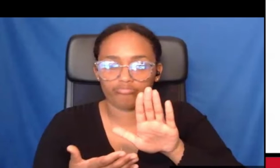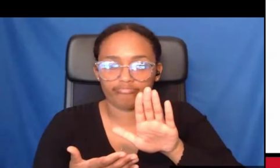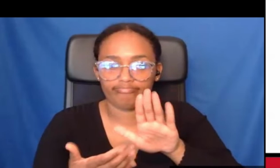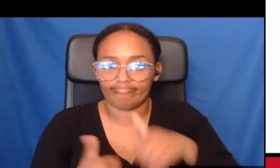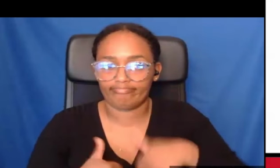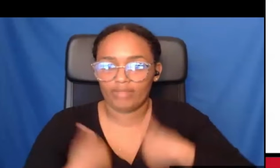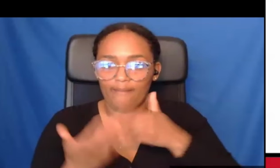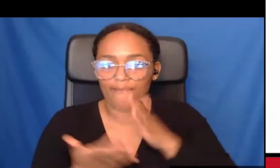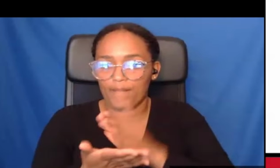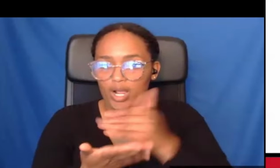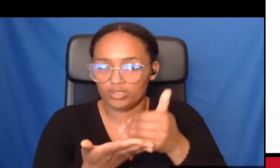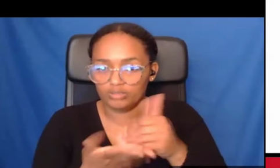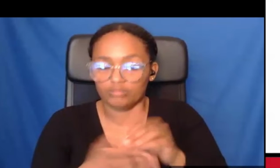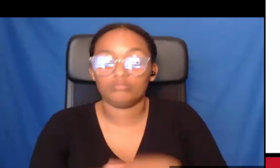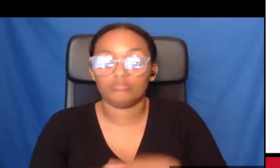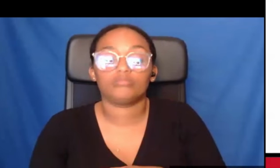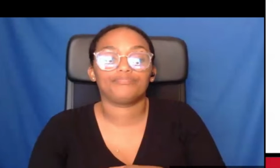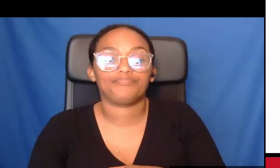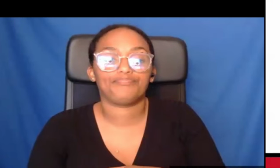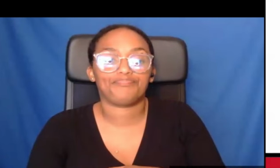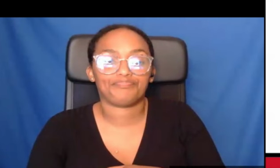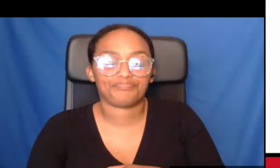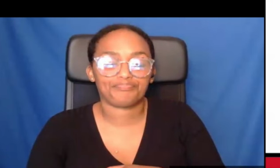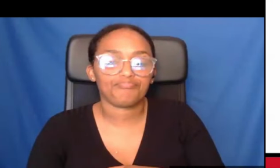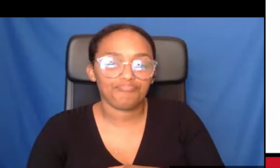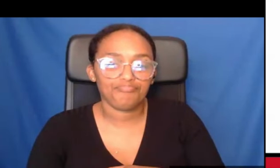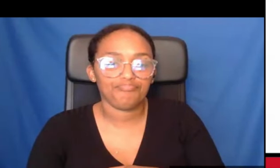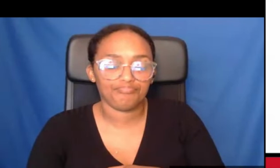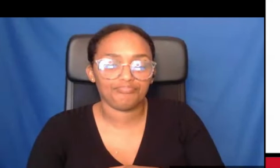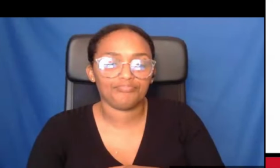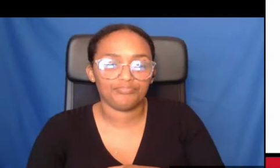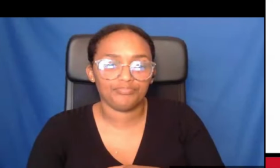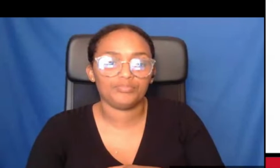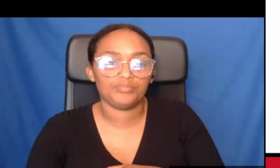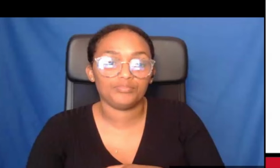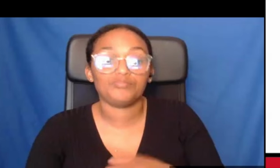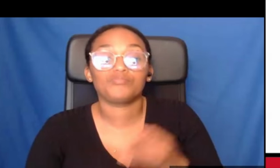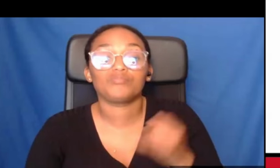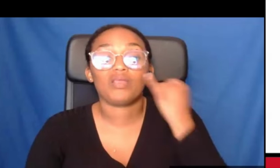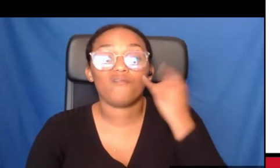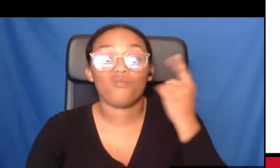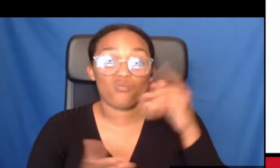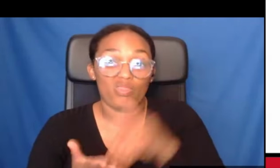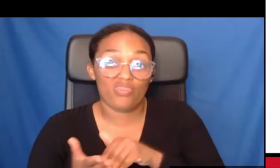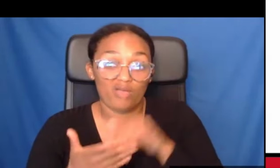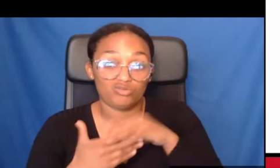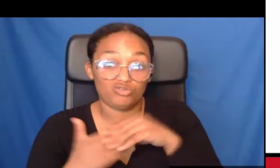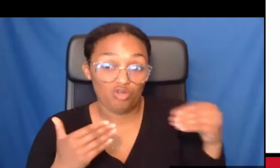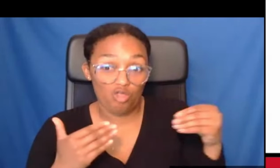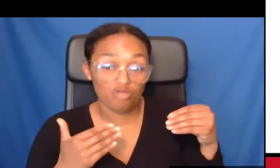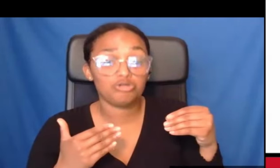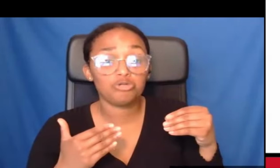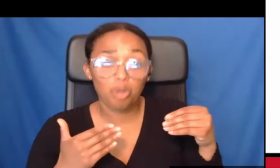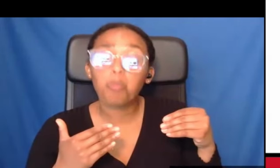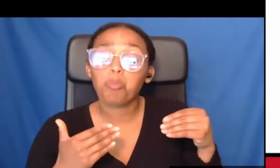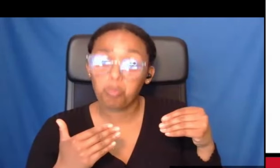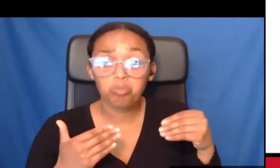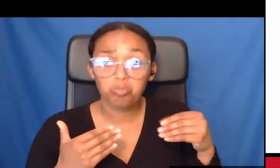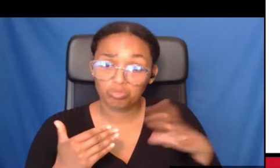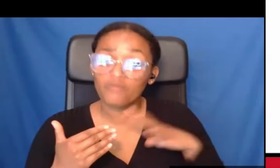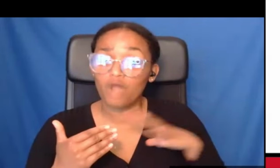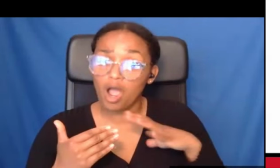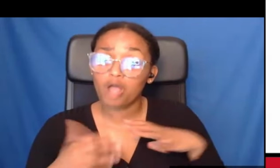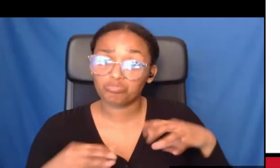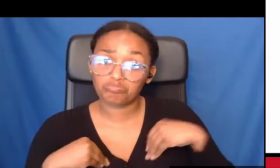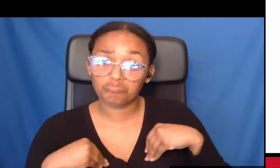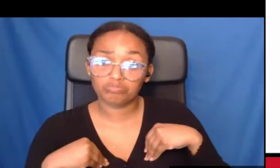Is it where you need it to be? If $1,000 deductible makes sense to you, great. If you're like,